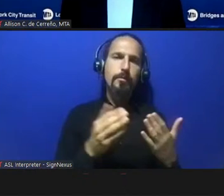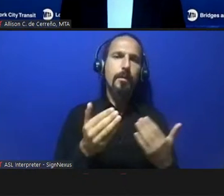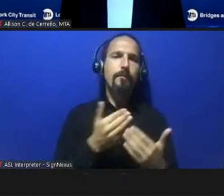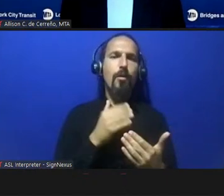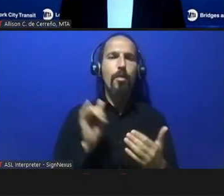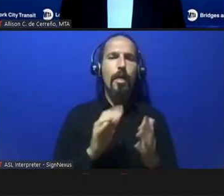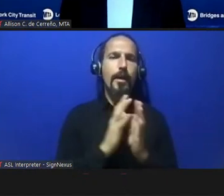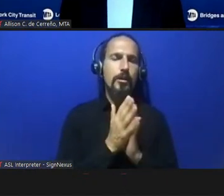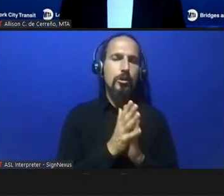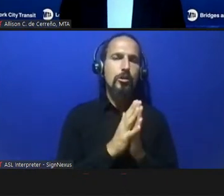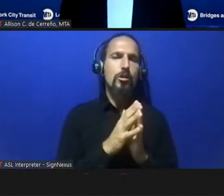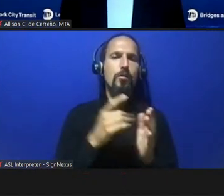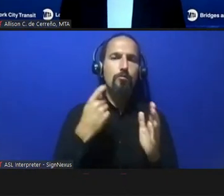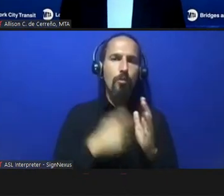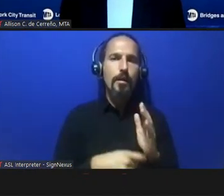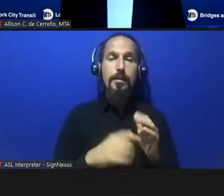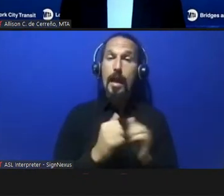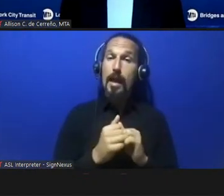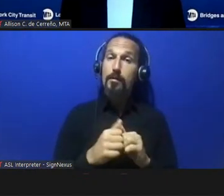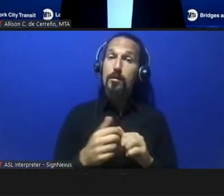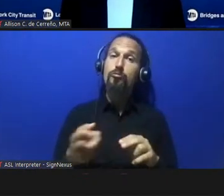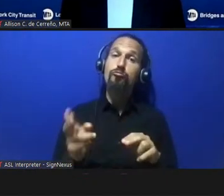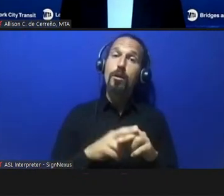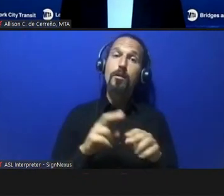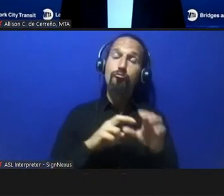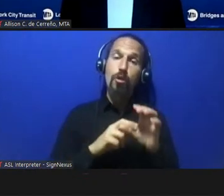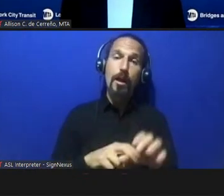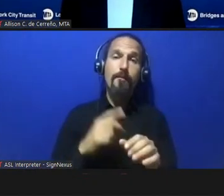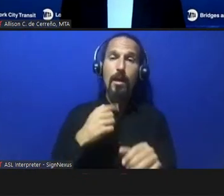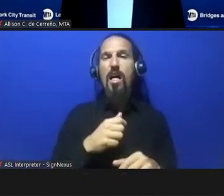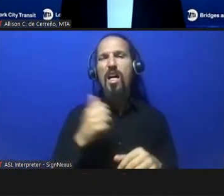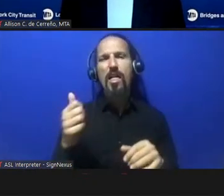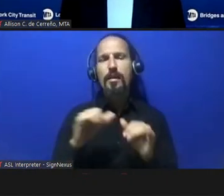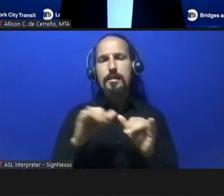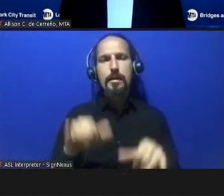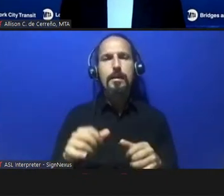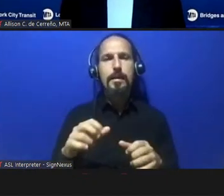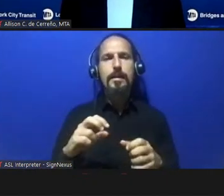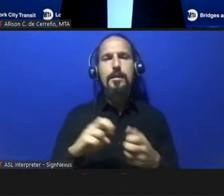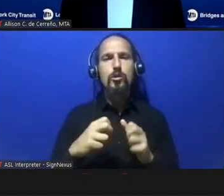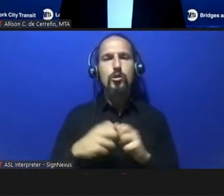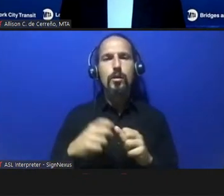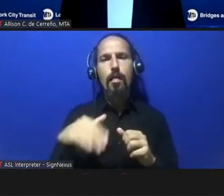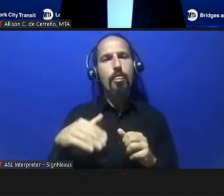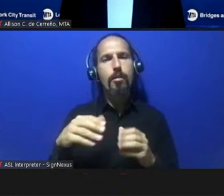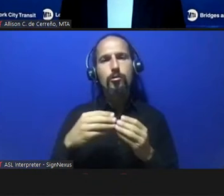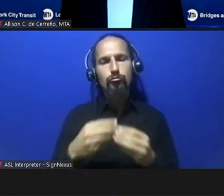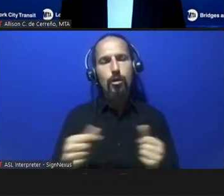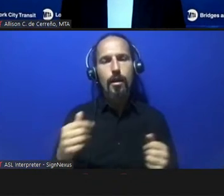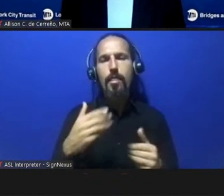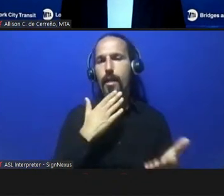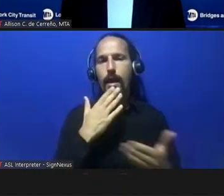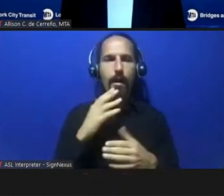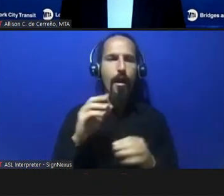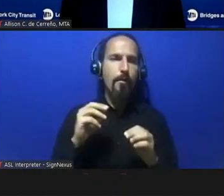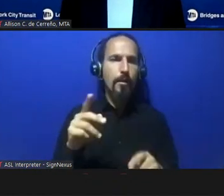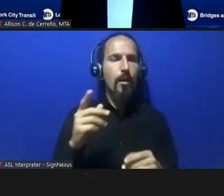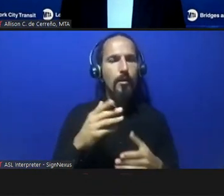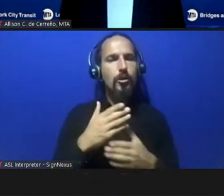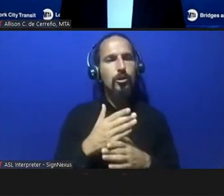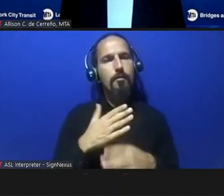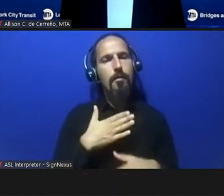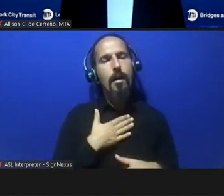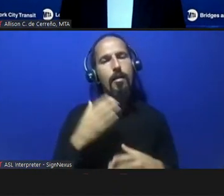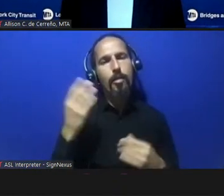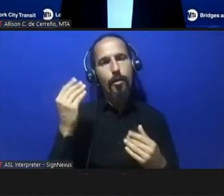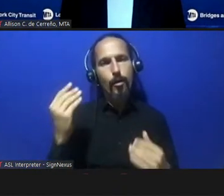pricing how can you increase ridership the systemic issues have not been addressed thank you for the opportunity to share my thoughts